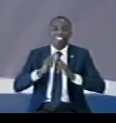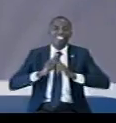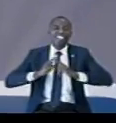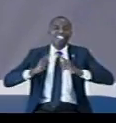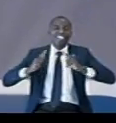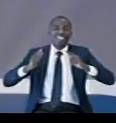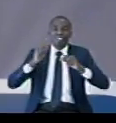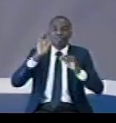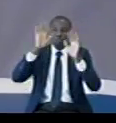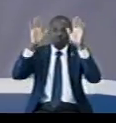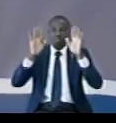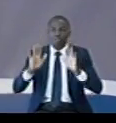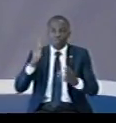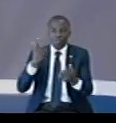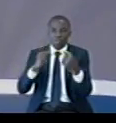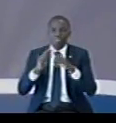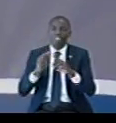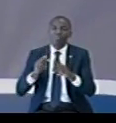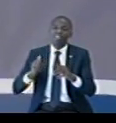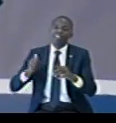to come to you.